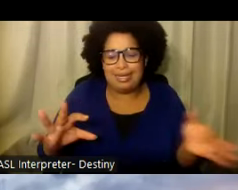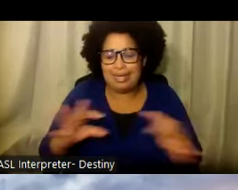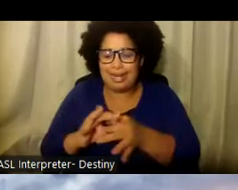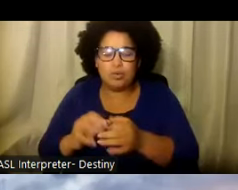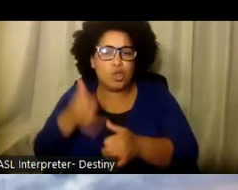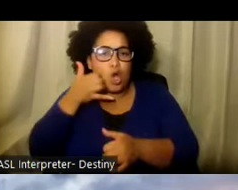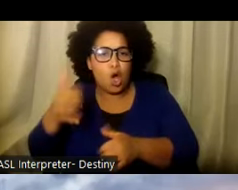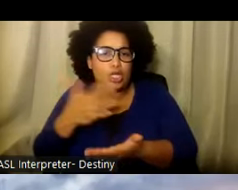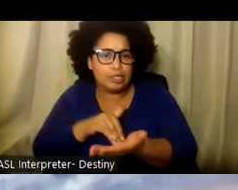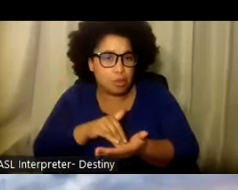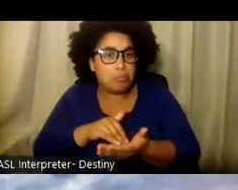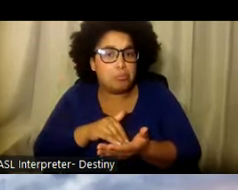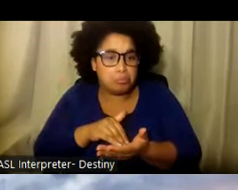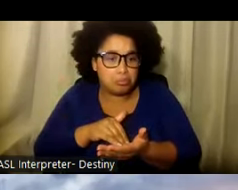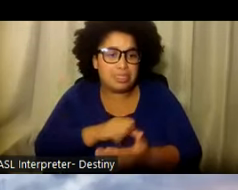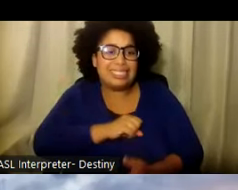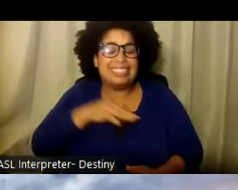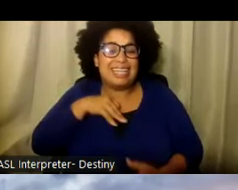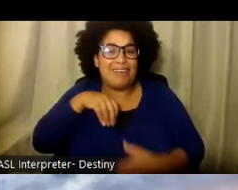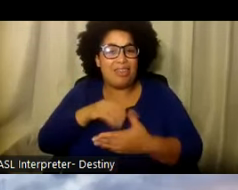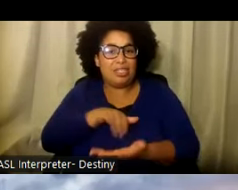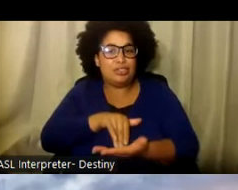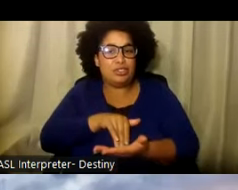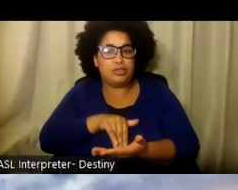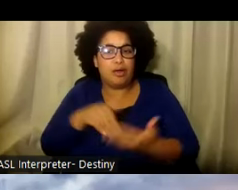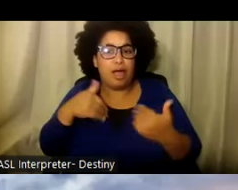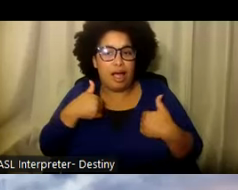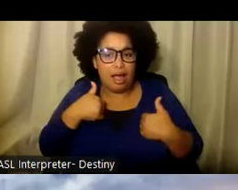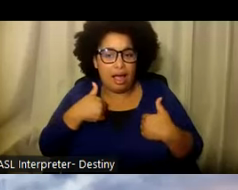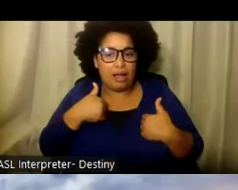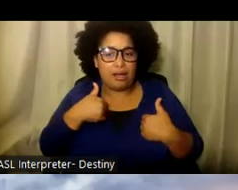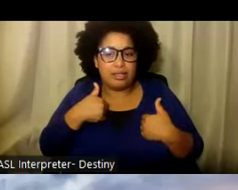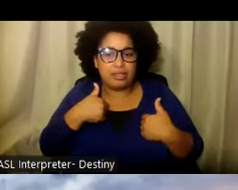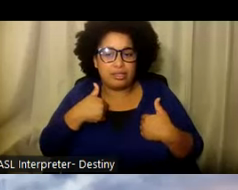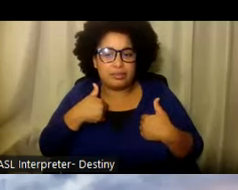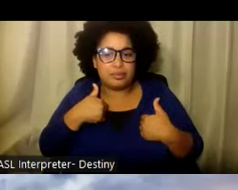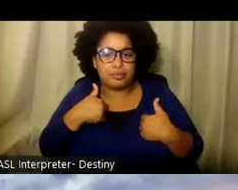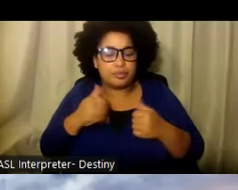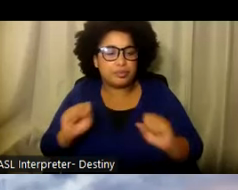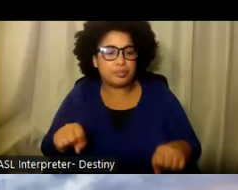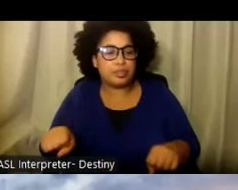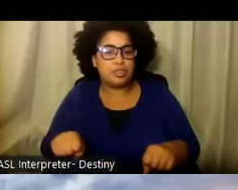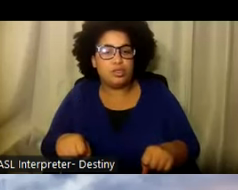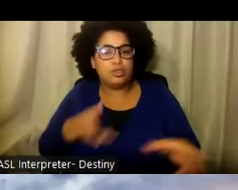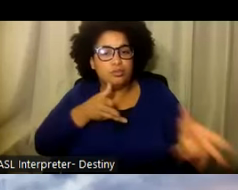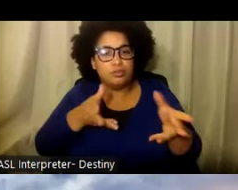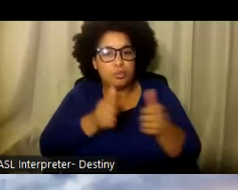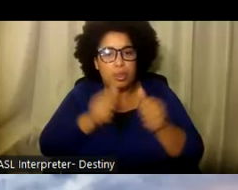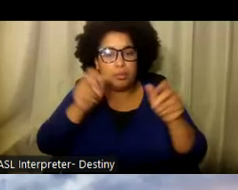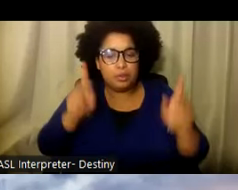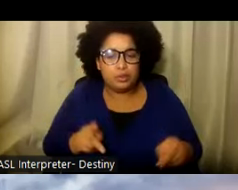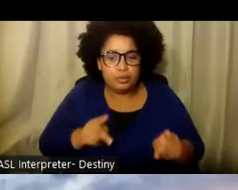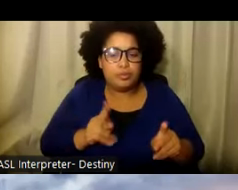center. Staff at the call center would have the ability to converse with the individual